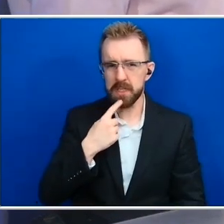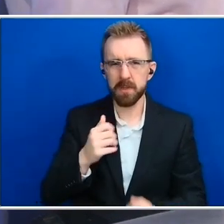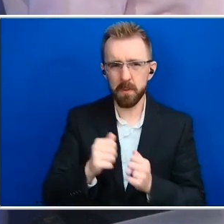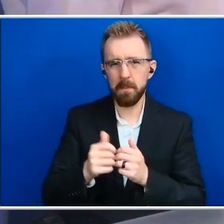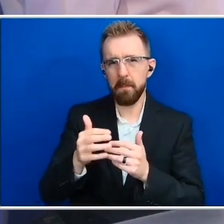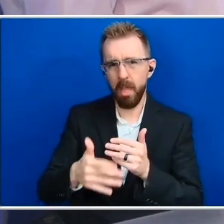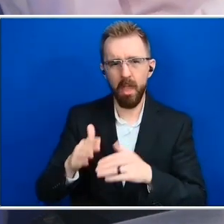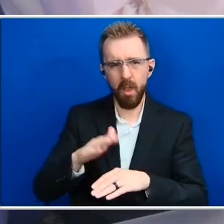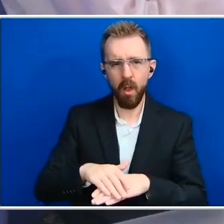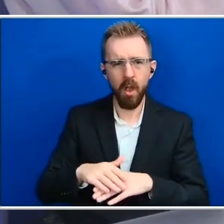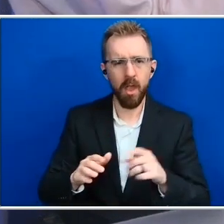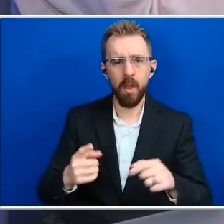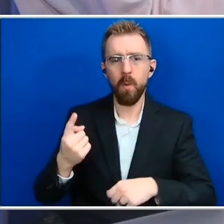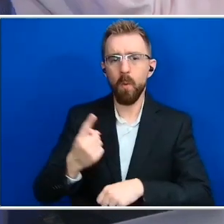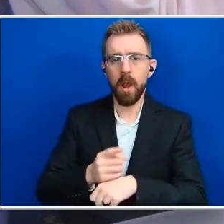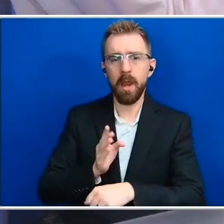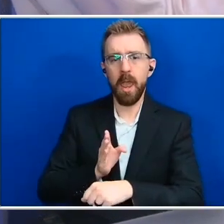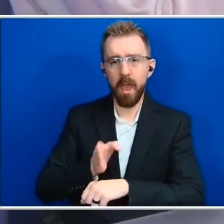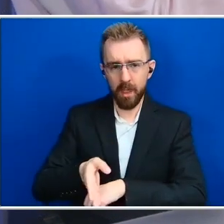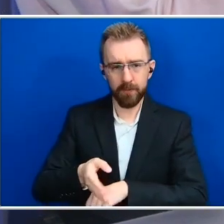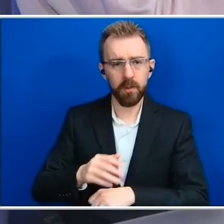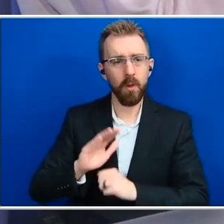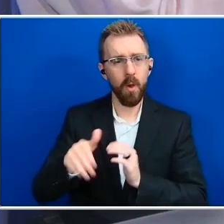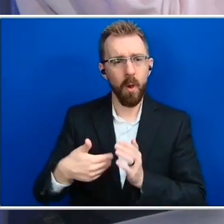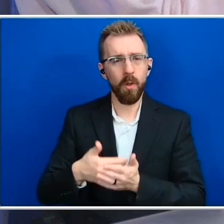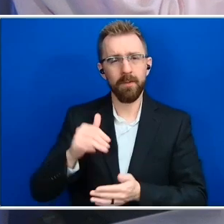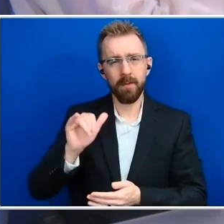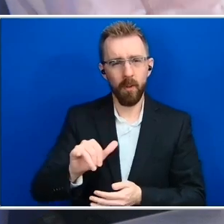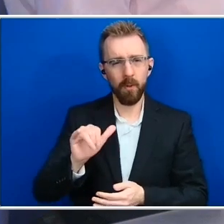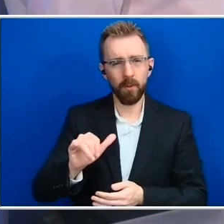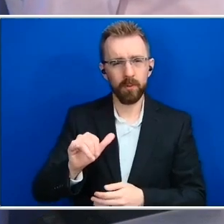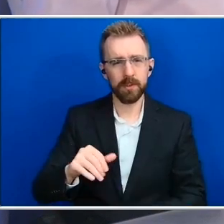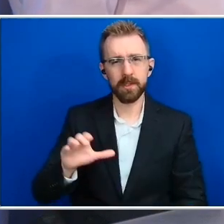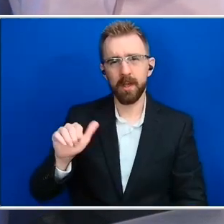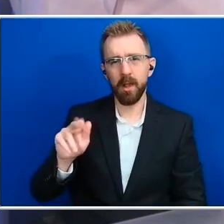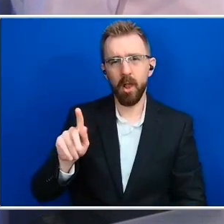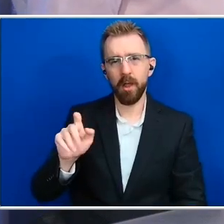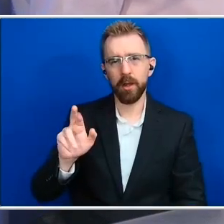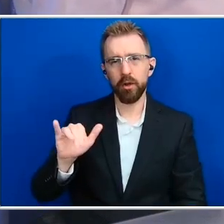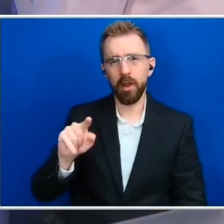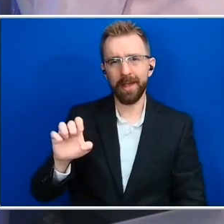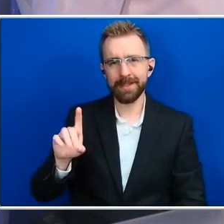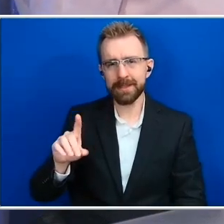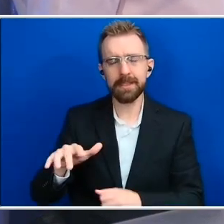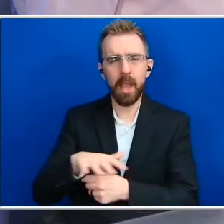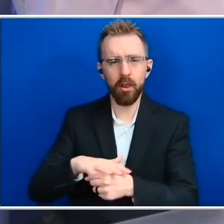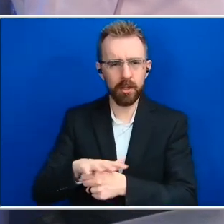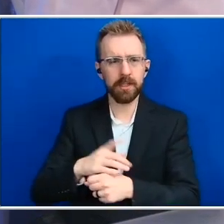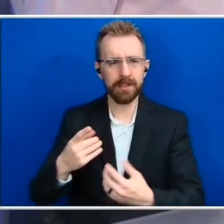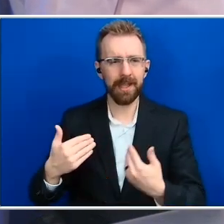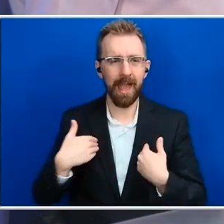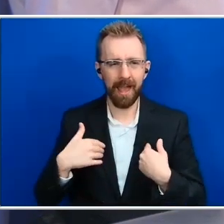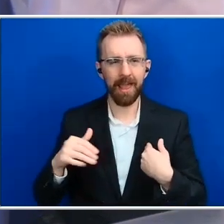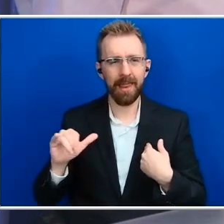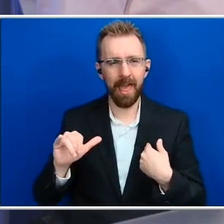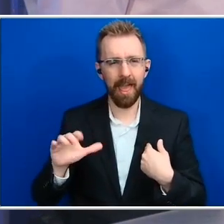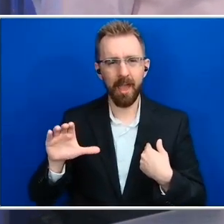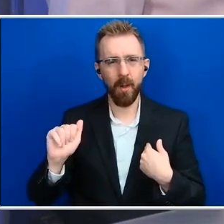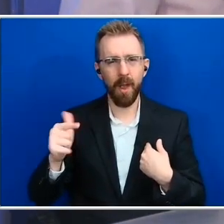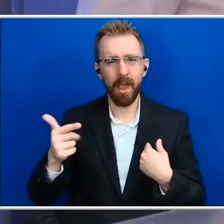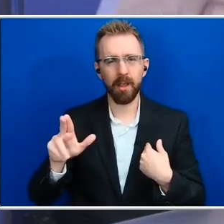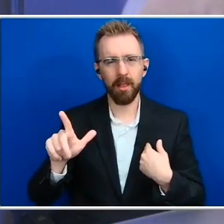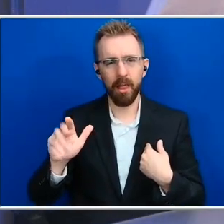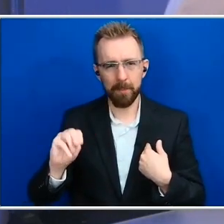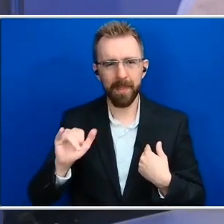day after. All those cauterized area, now it has the coagulum that is whitish. And